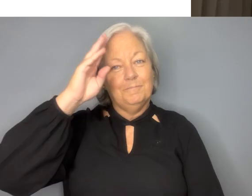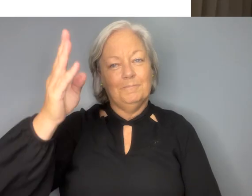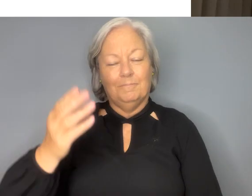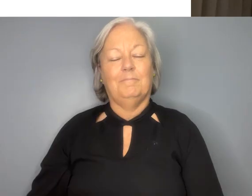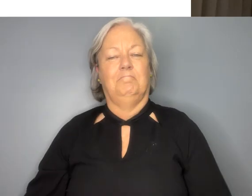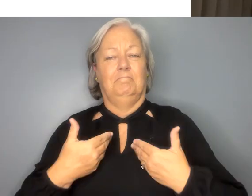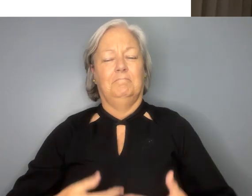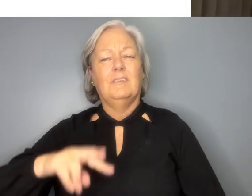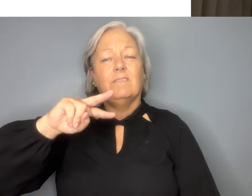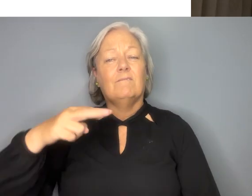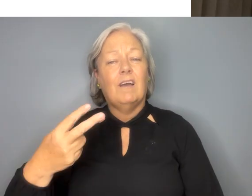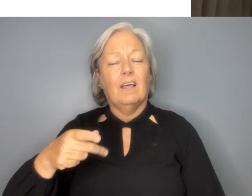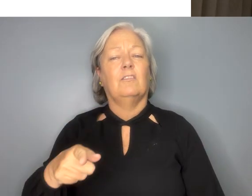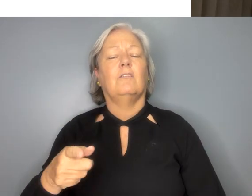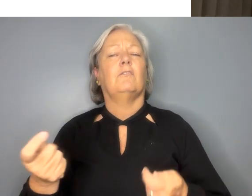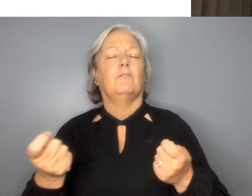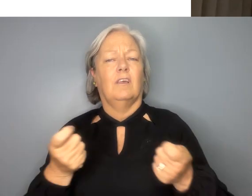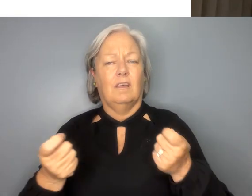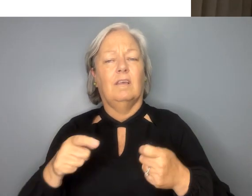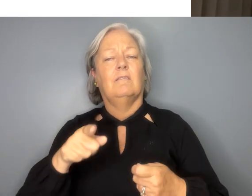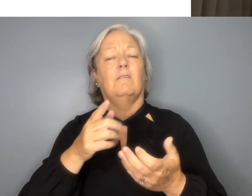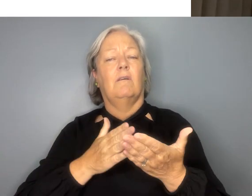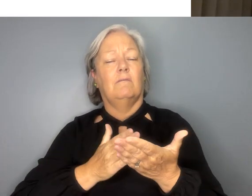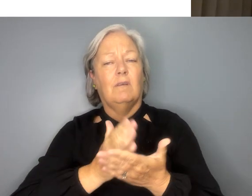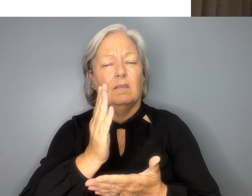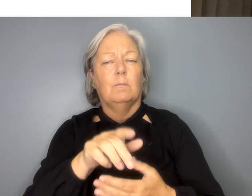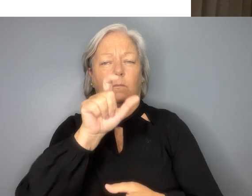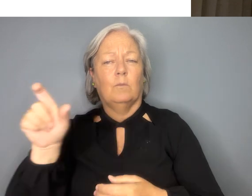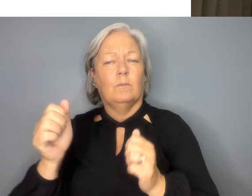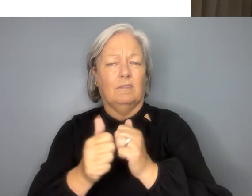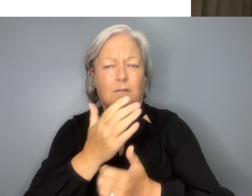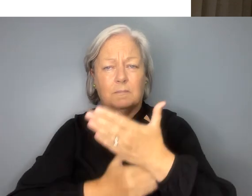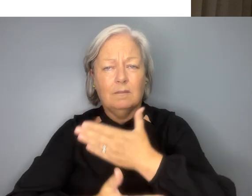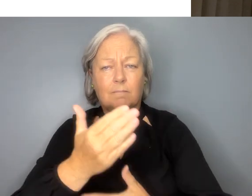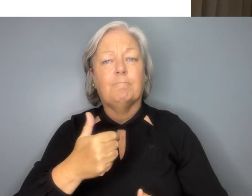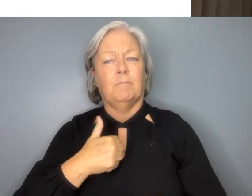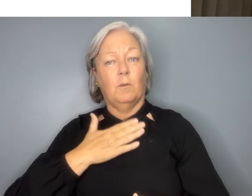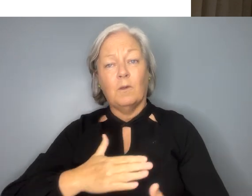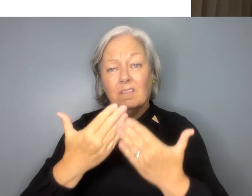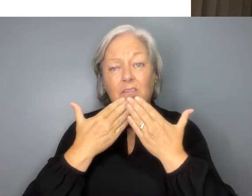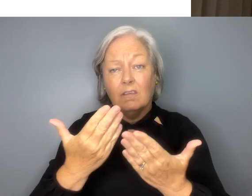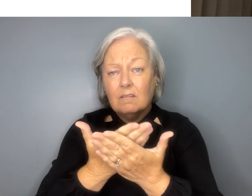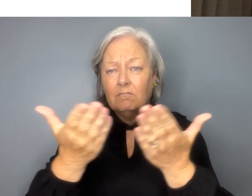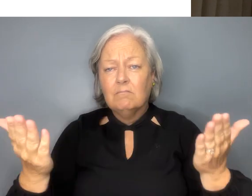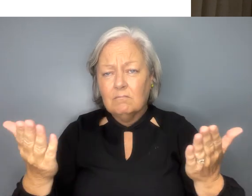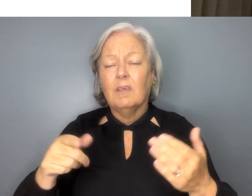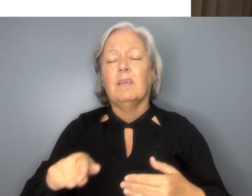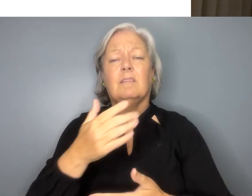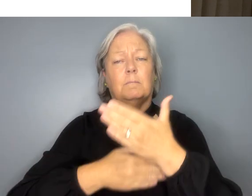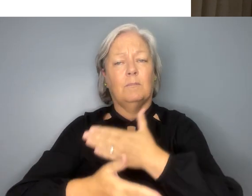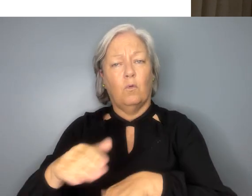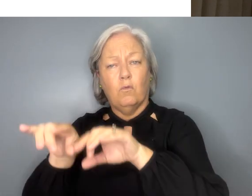Hello, I'm Rosemary Case, Vice Chair of the Committee on the Rights of Persons with Disabilities. I'd like to thank People with